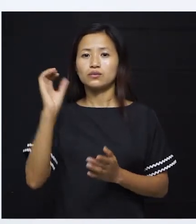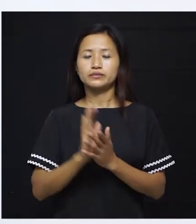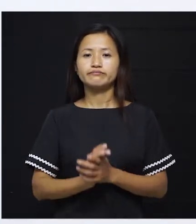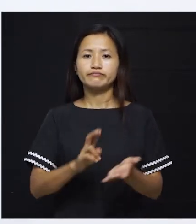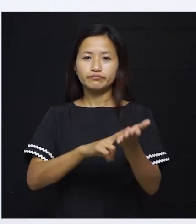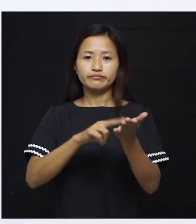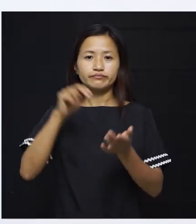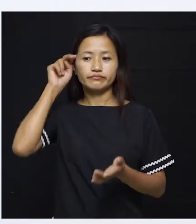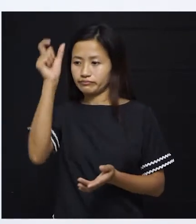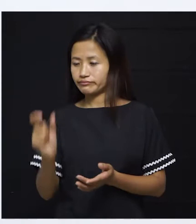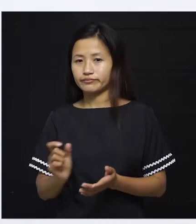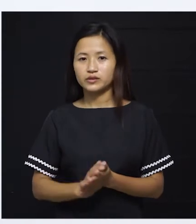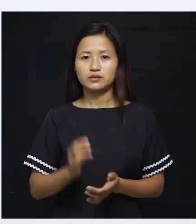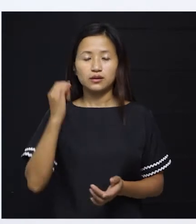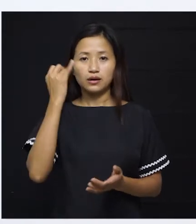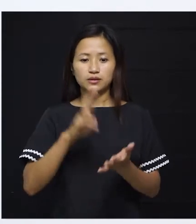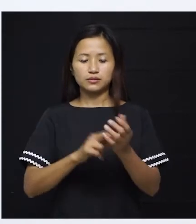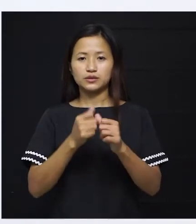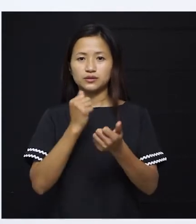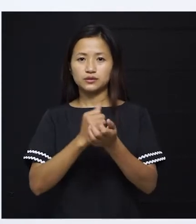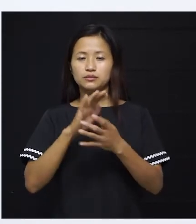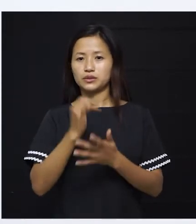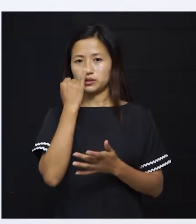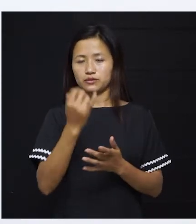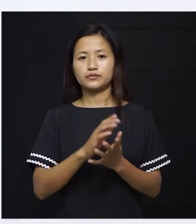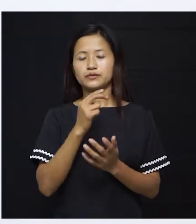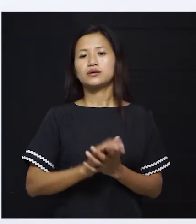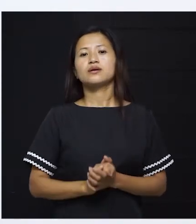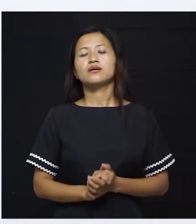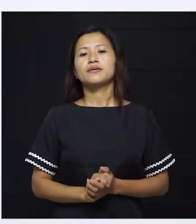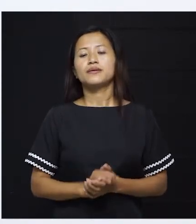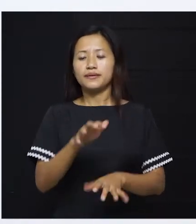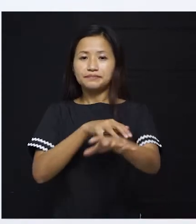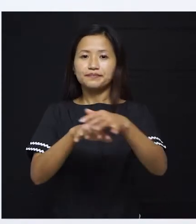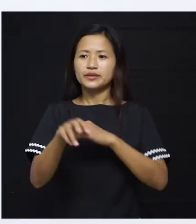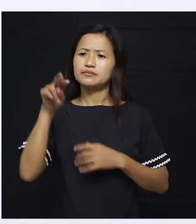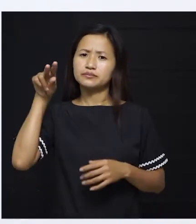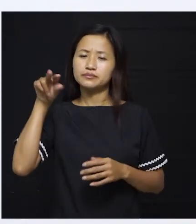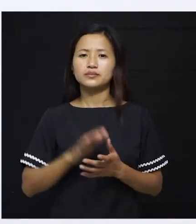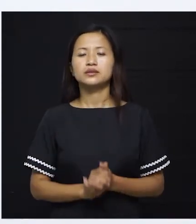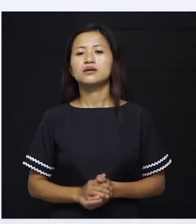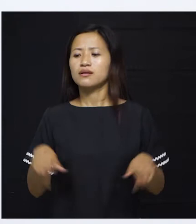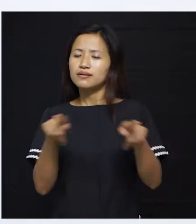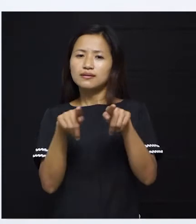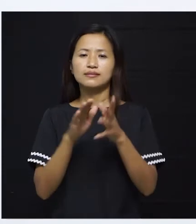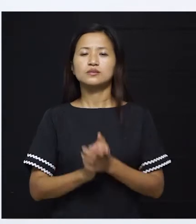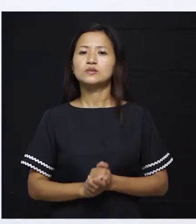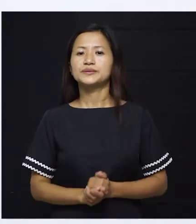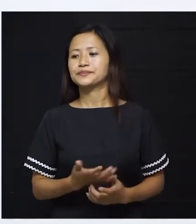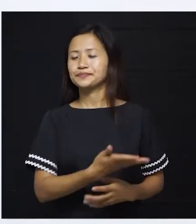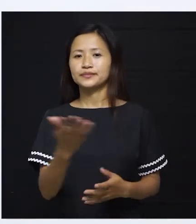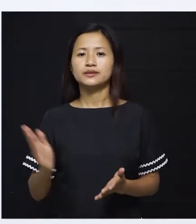the image of the animals, right? So this also represents some meanings. And likewise, there are